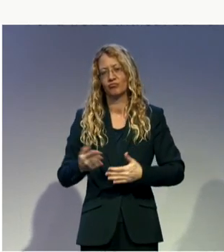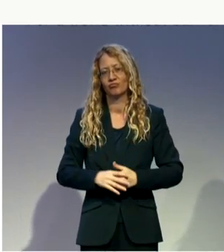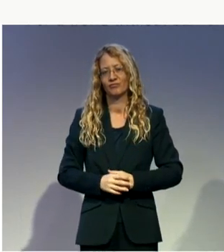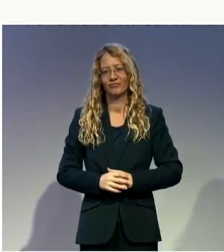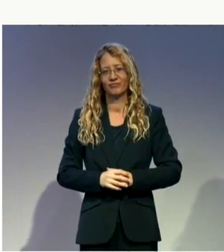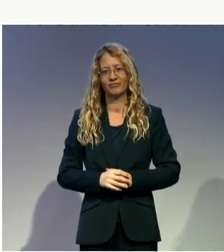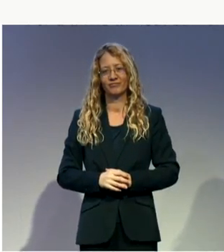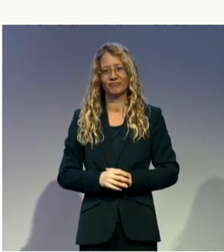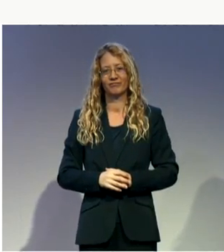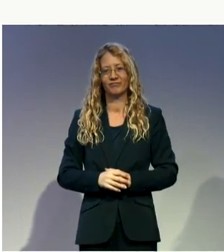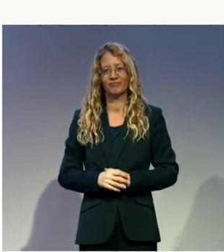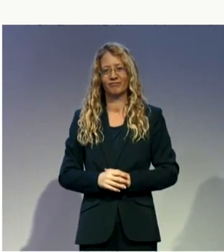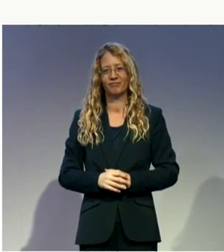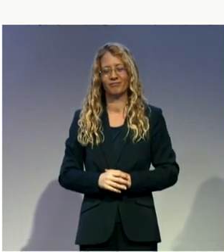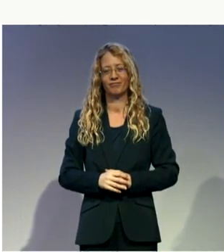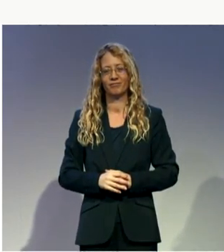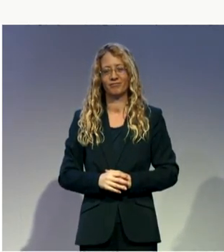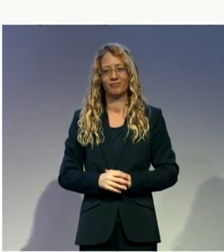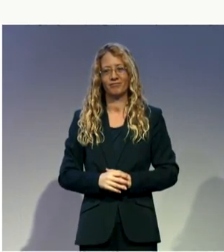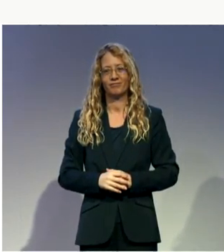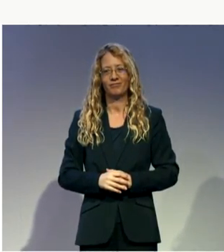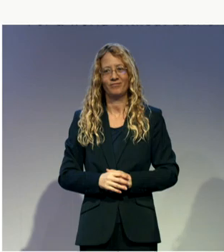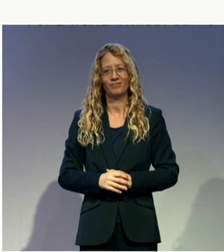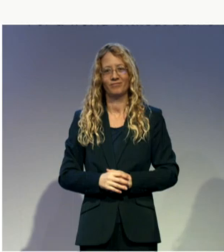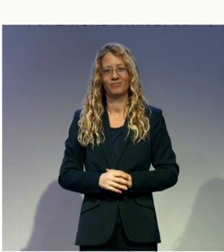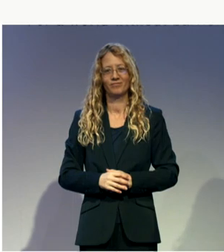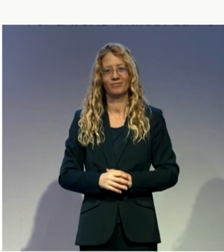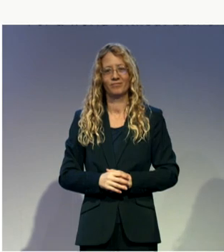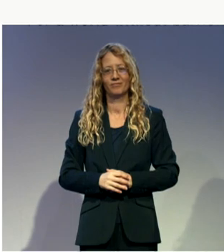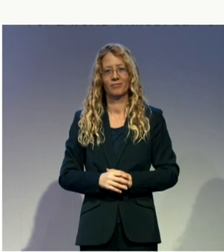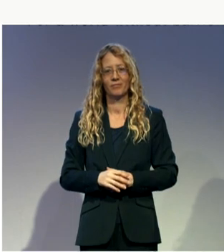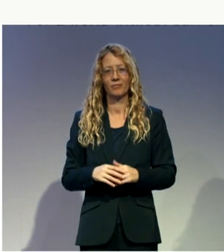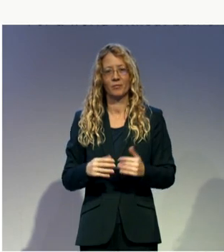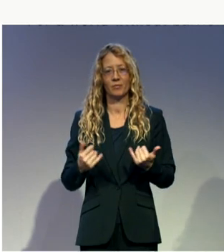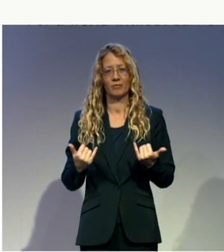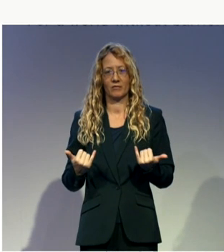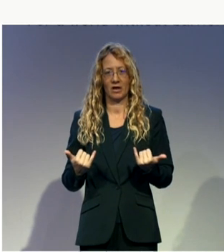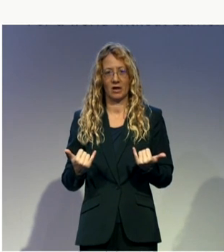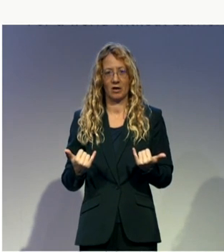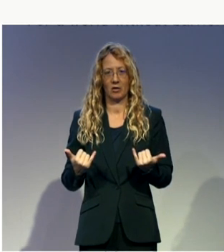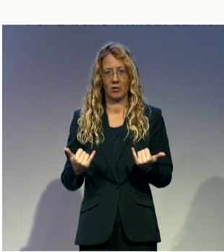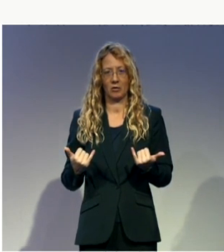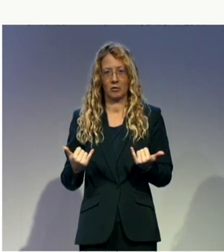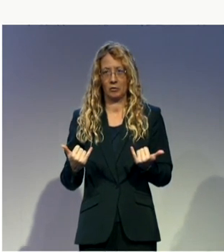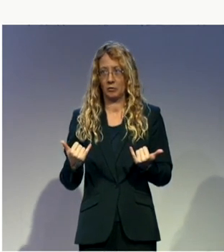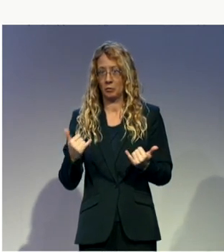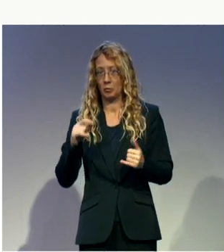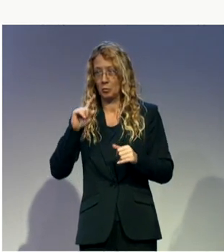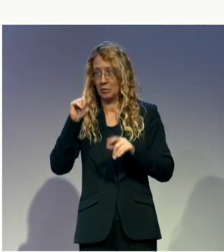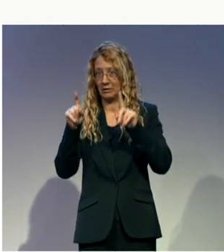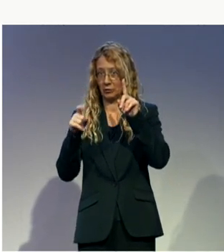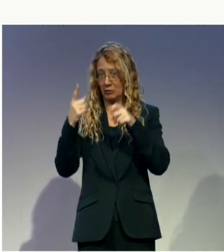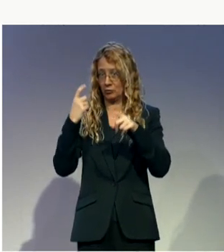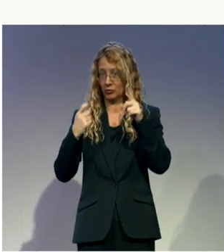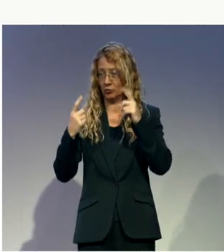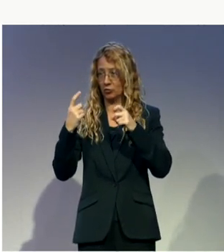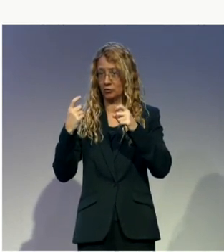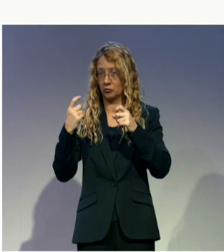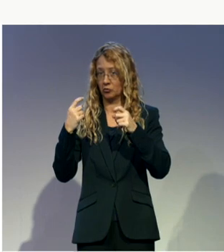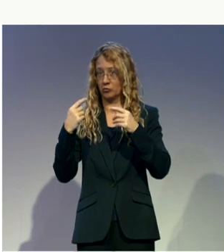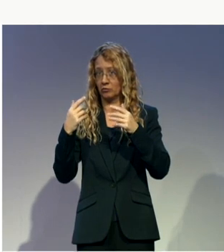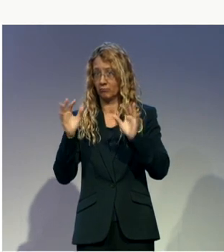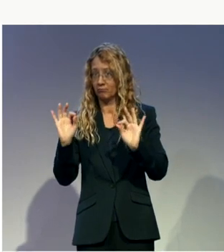So I think that was enough on this question to give room for a last one. Anyone? Okay, thank you. And I have a